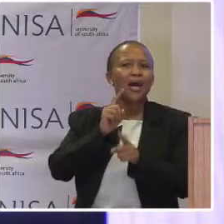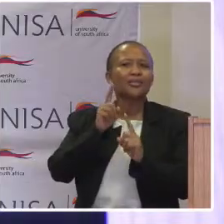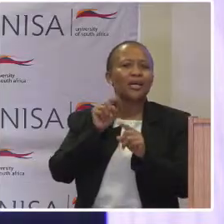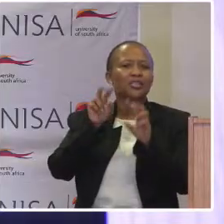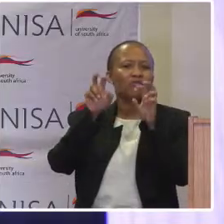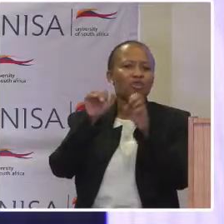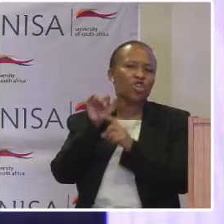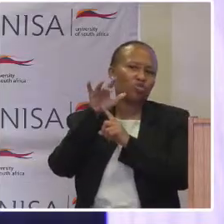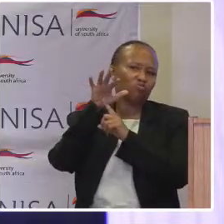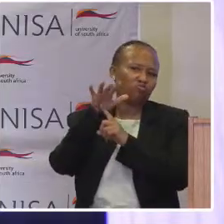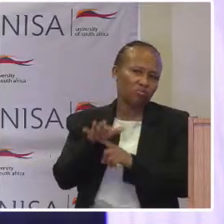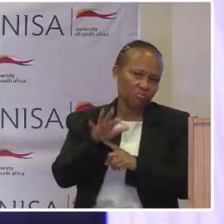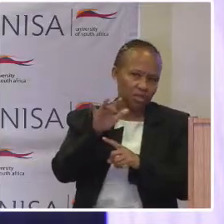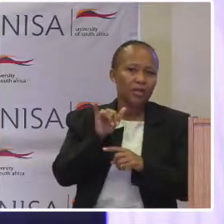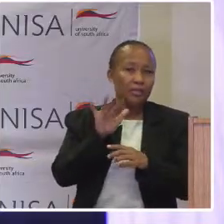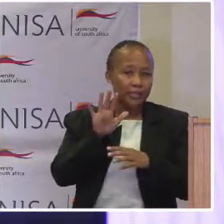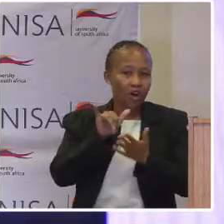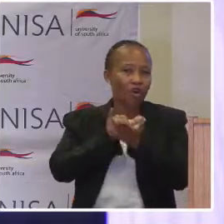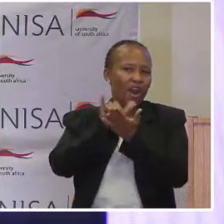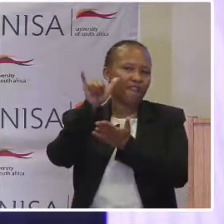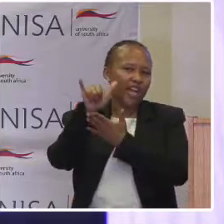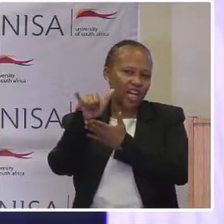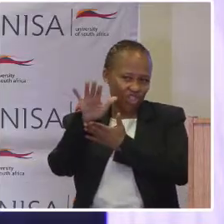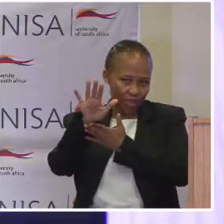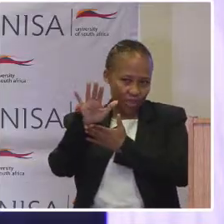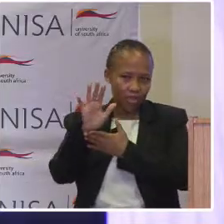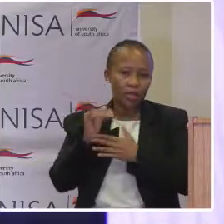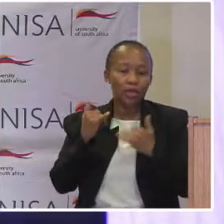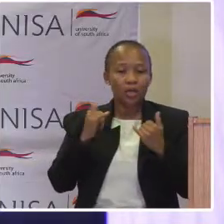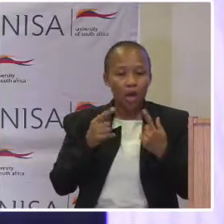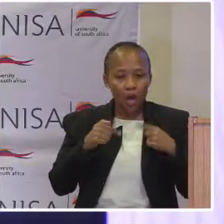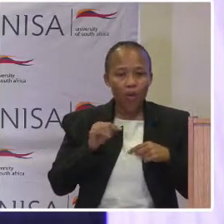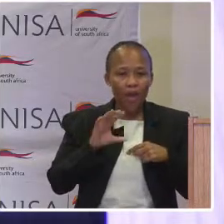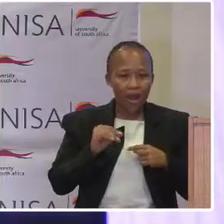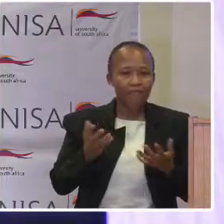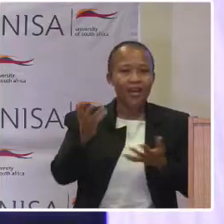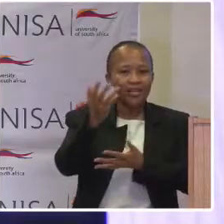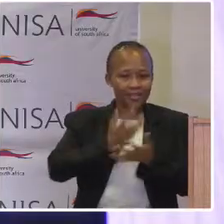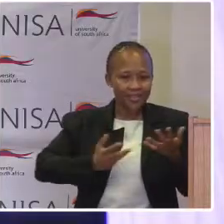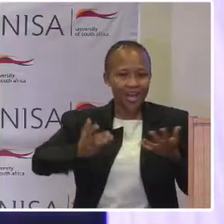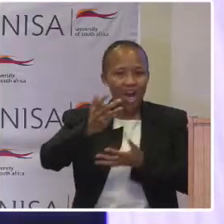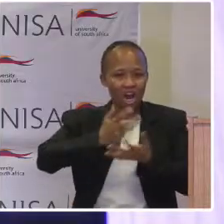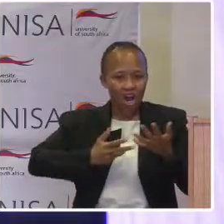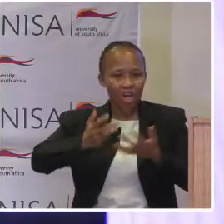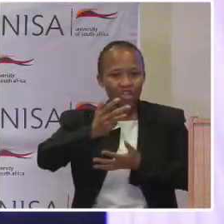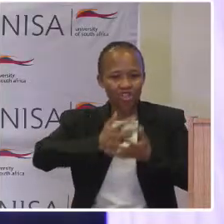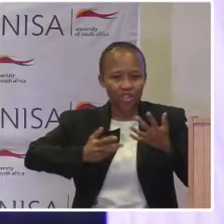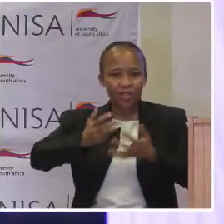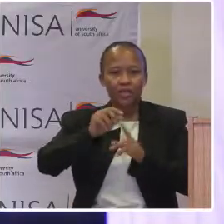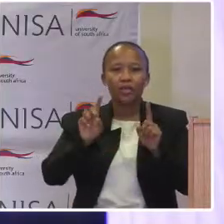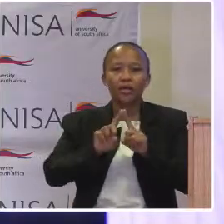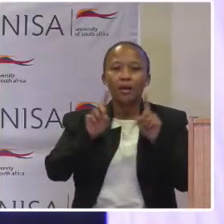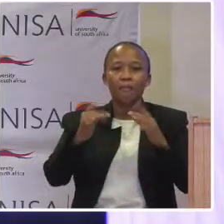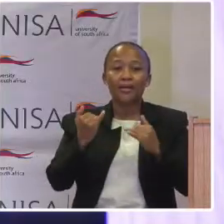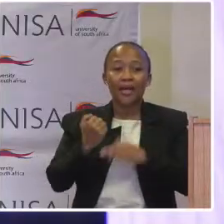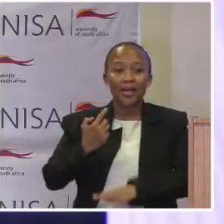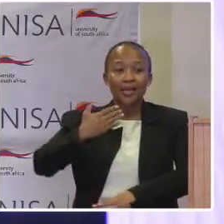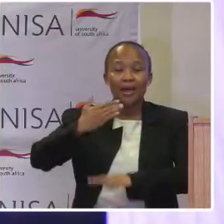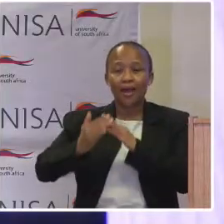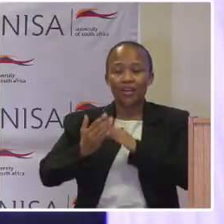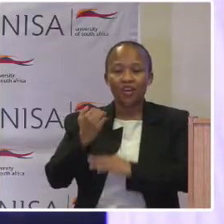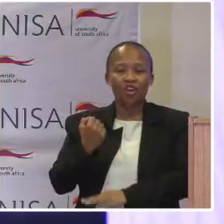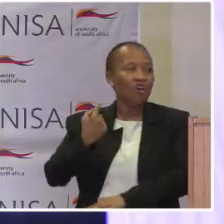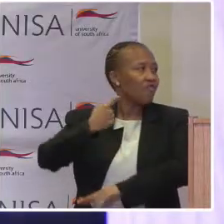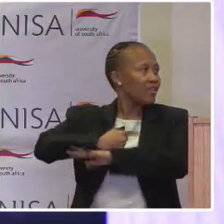might sit here, maybe have a productive discussion and engagement, but at the end of the day, without them, it's